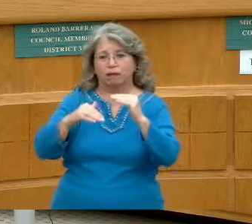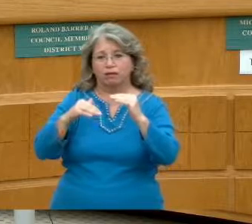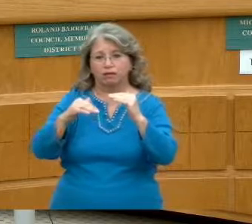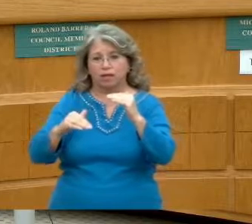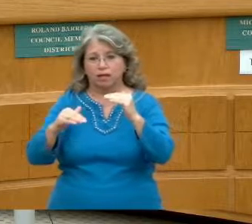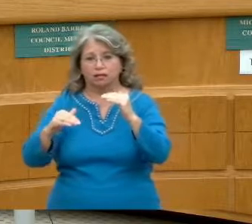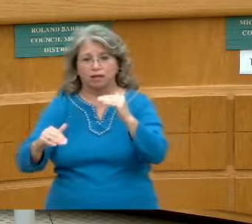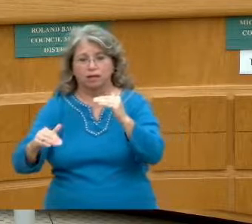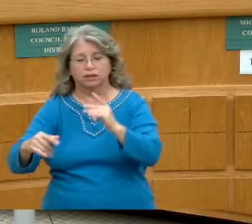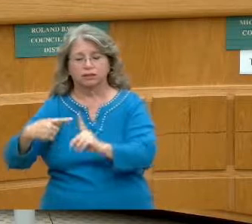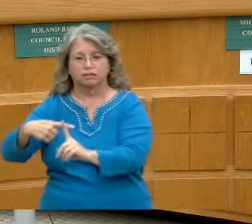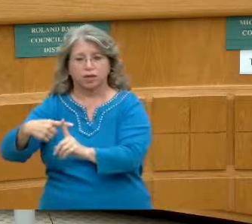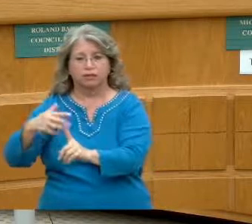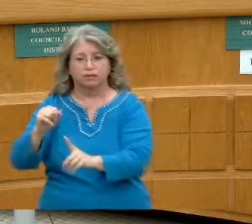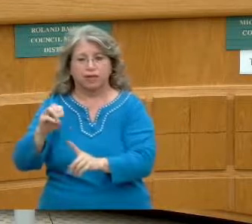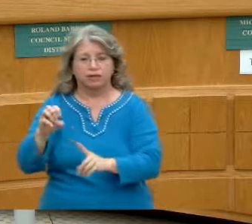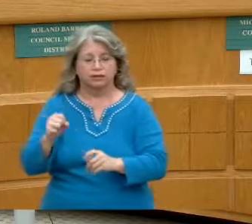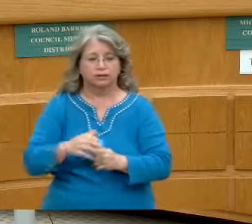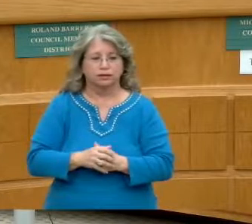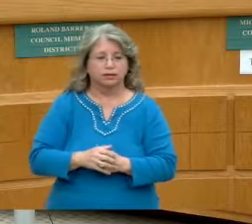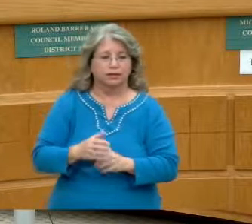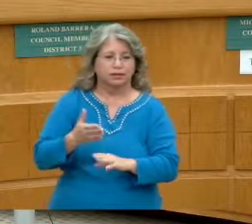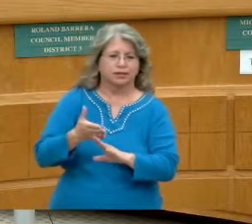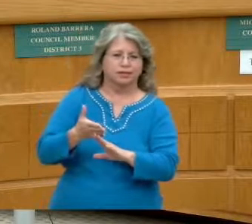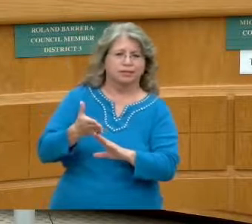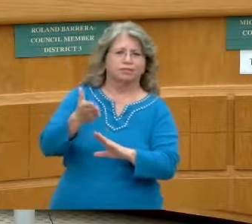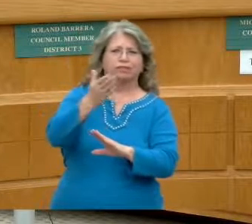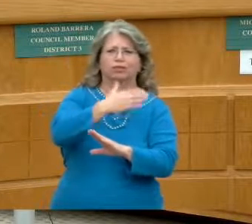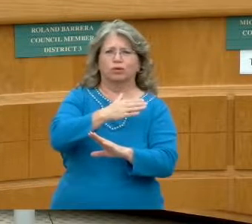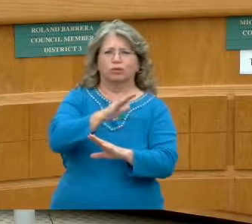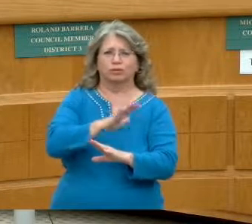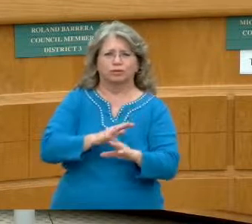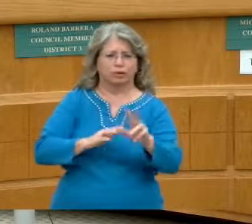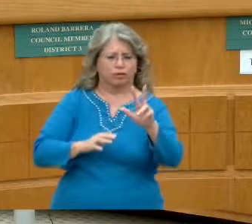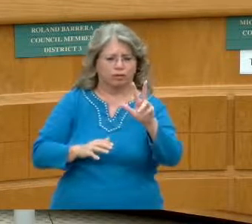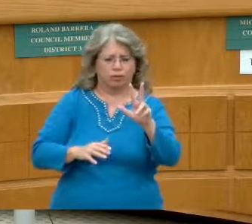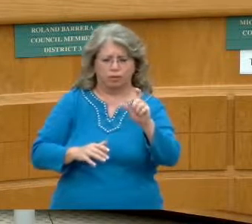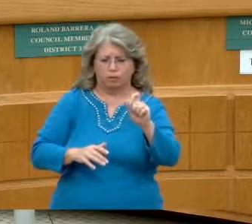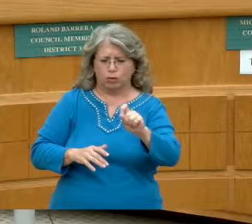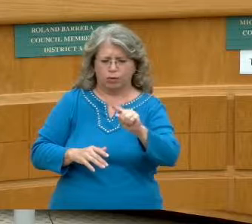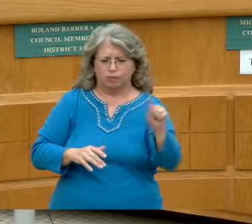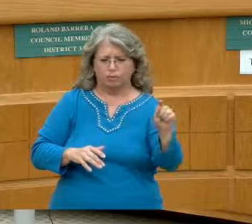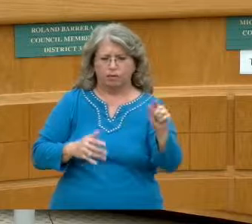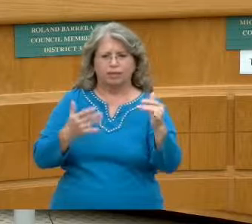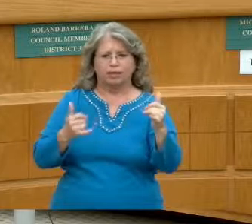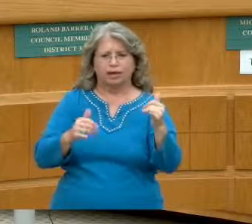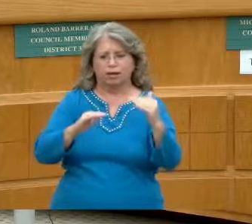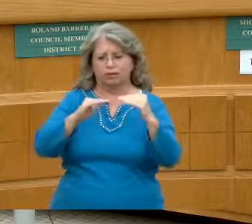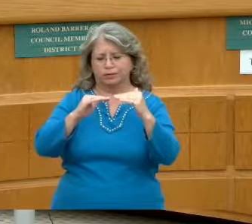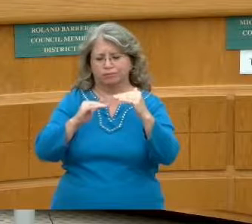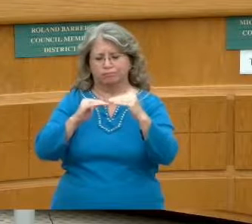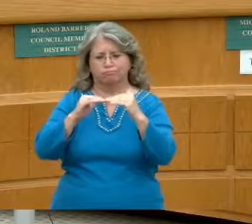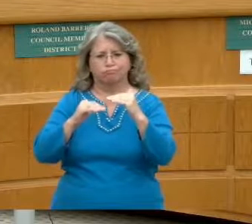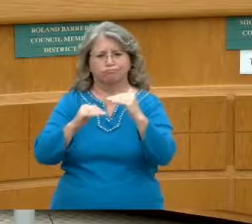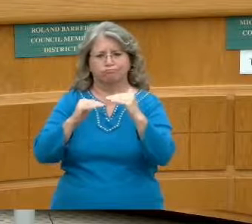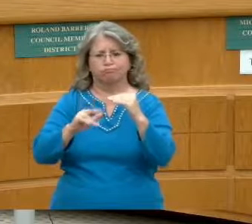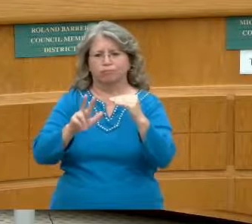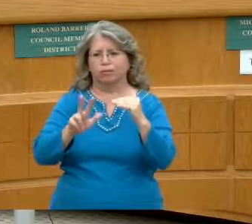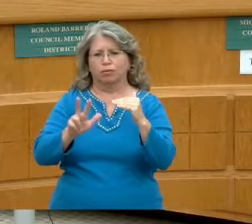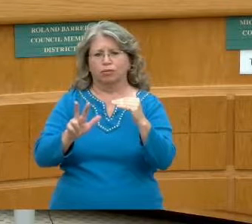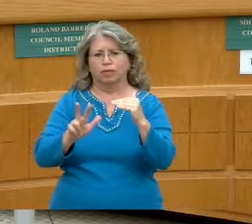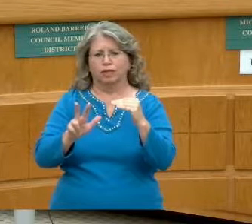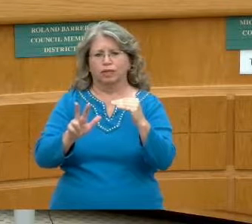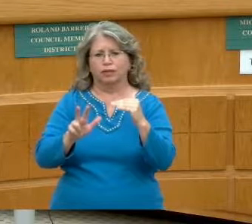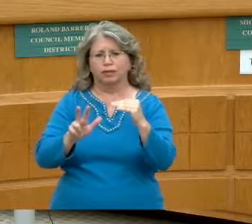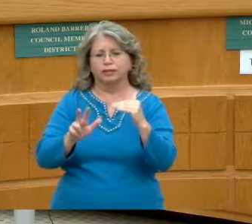number, the better. And so it was in the 3-point-somethings, but it's dropping down now to right around 3, and soon it'll probably drop below